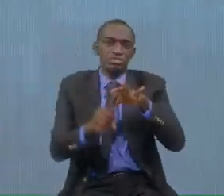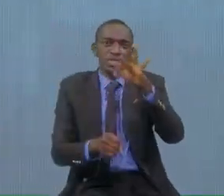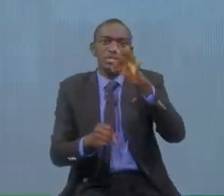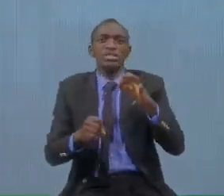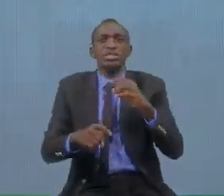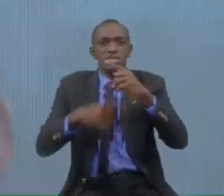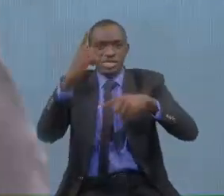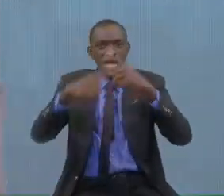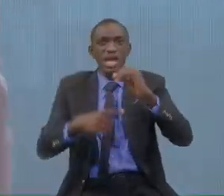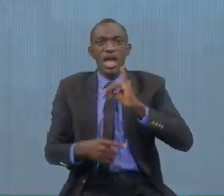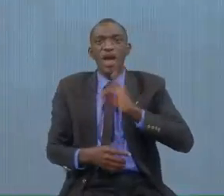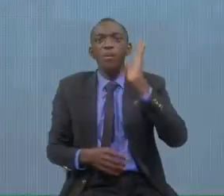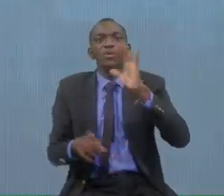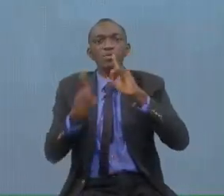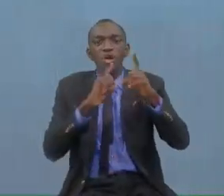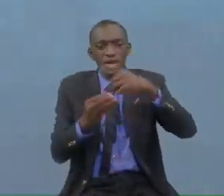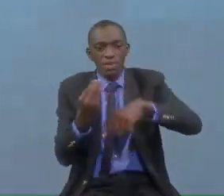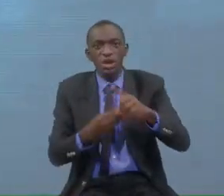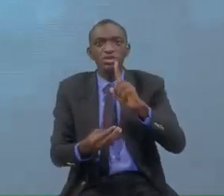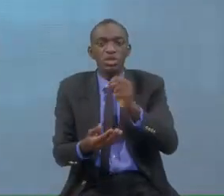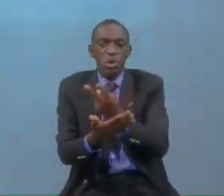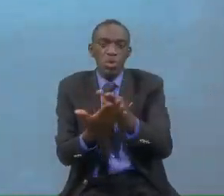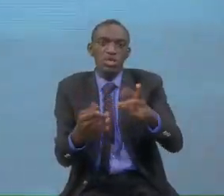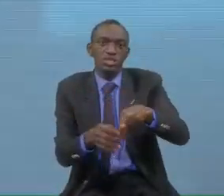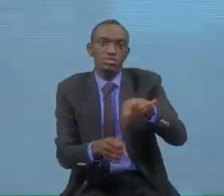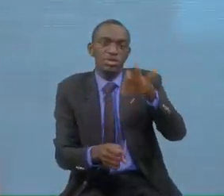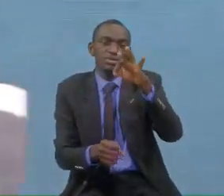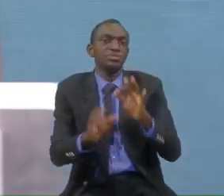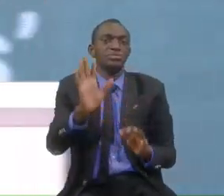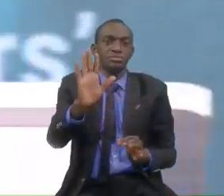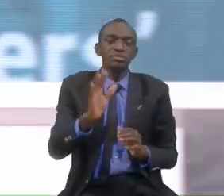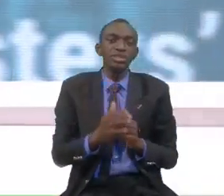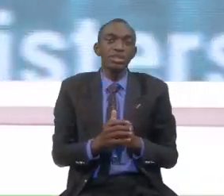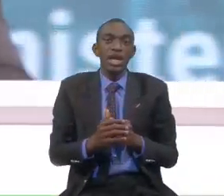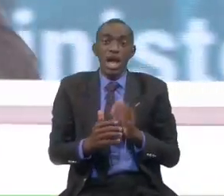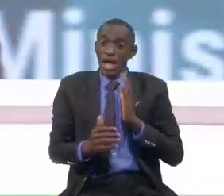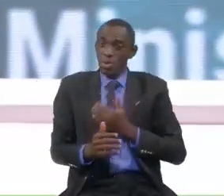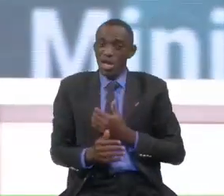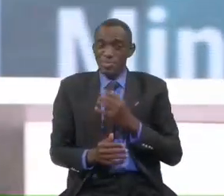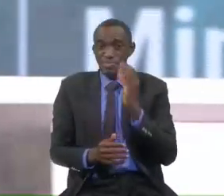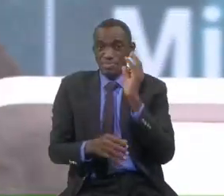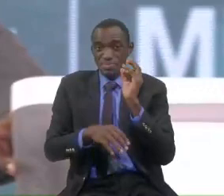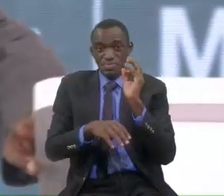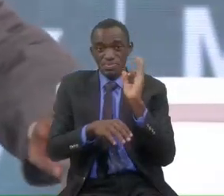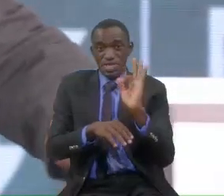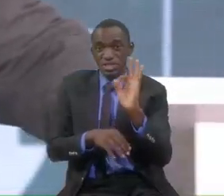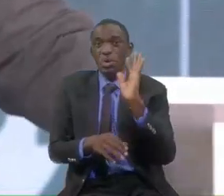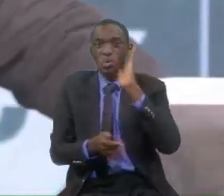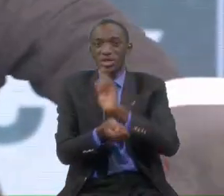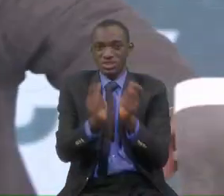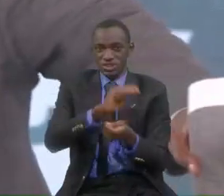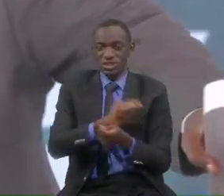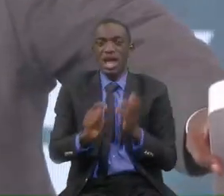powerful, mighty Holy Ghost. And our message will change. Our ministration will change. And even